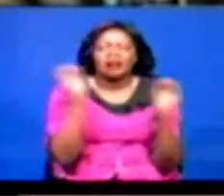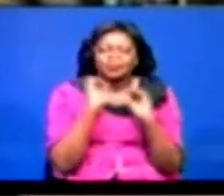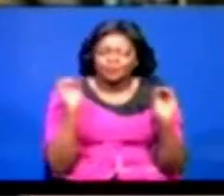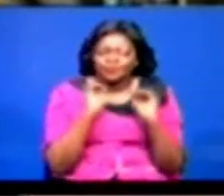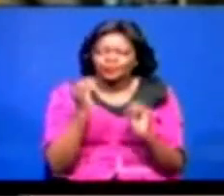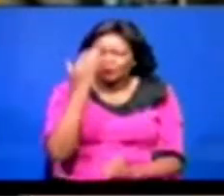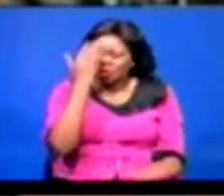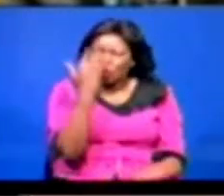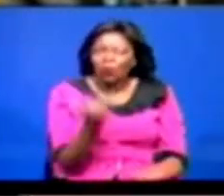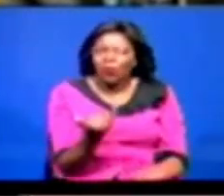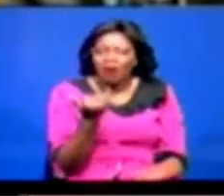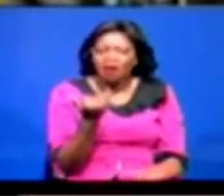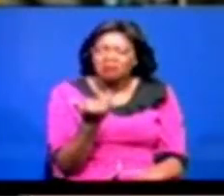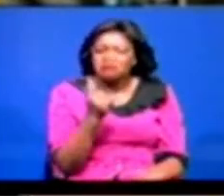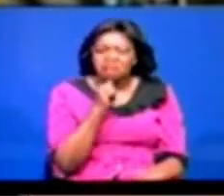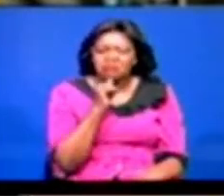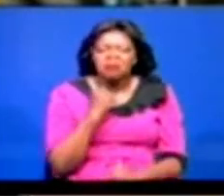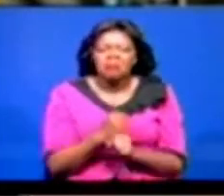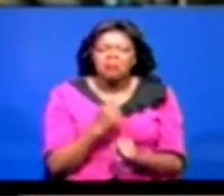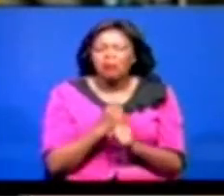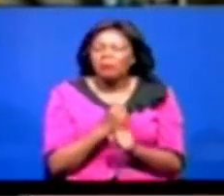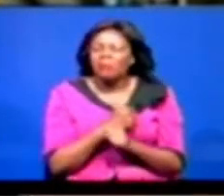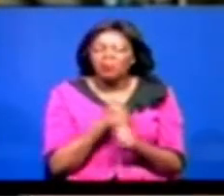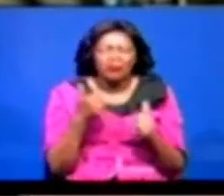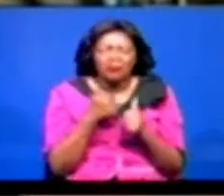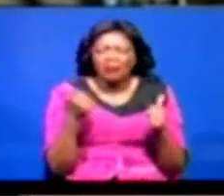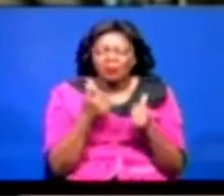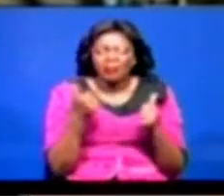the inefficiency attendant to the system then.